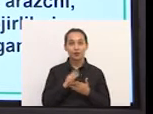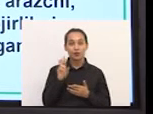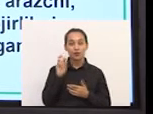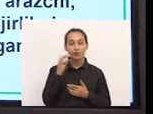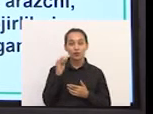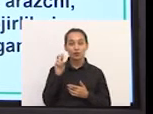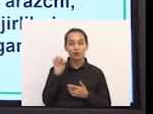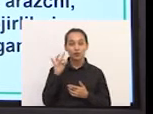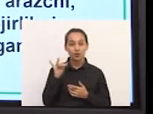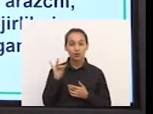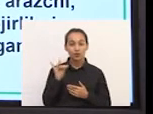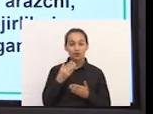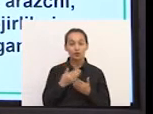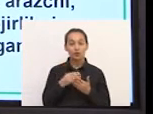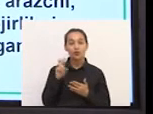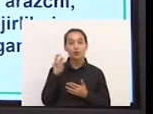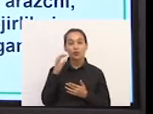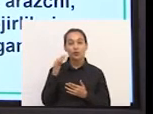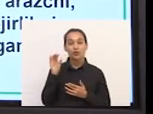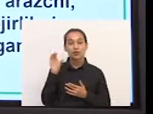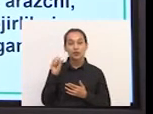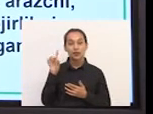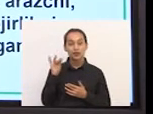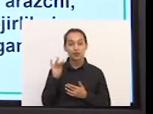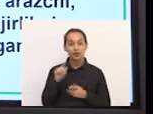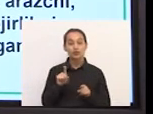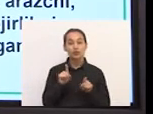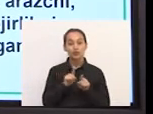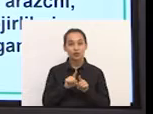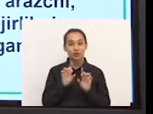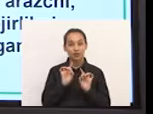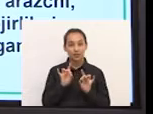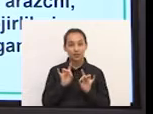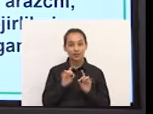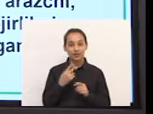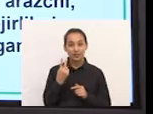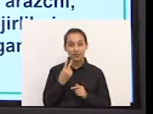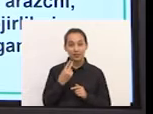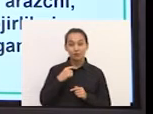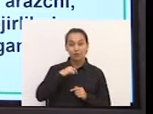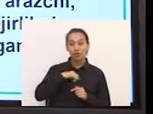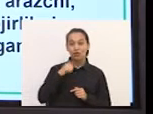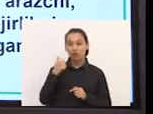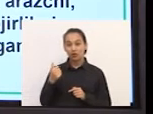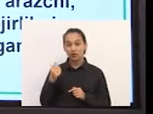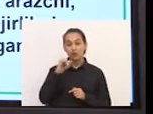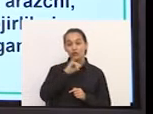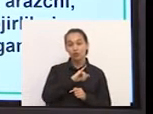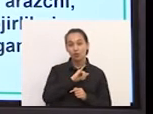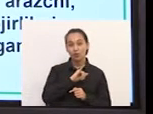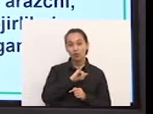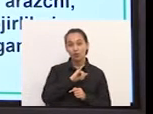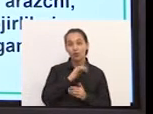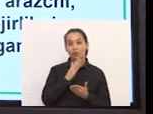va boysarini kiritdim. Xuddi yuqorida aytganim kabi, ularning ham ijobiy, ham salbiy tomonlarini